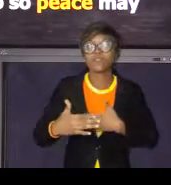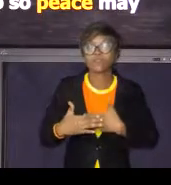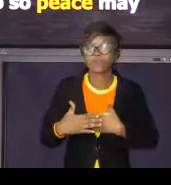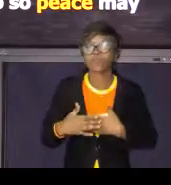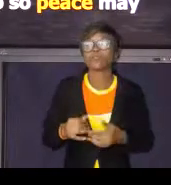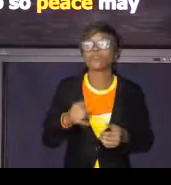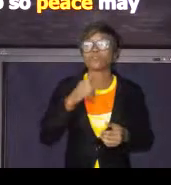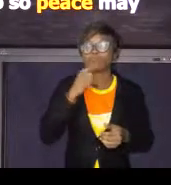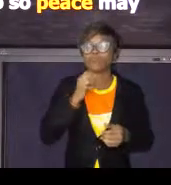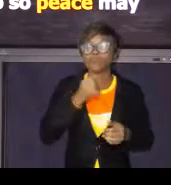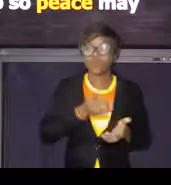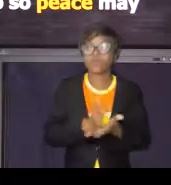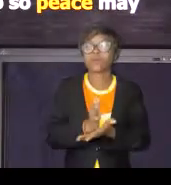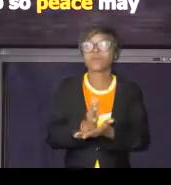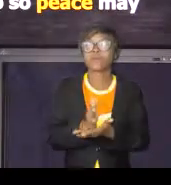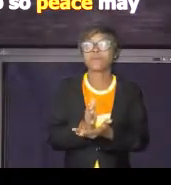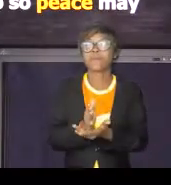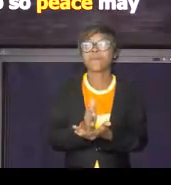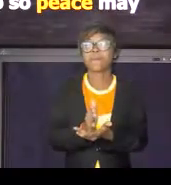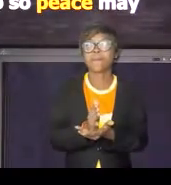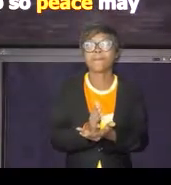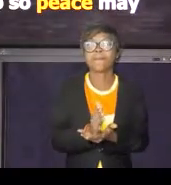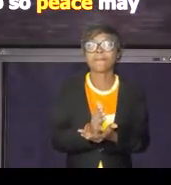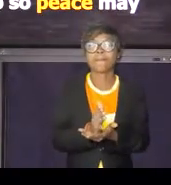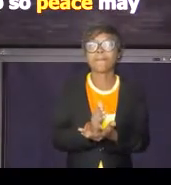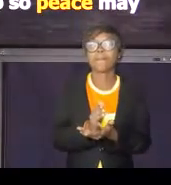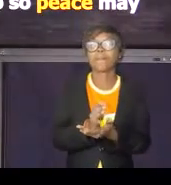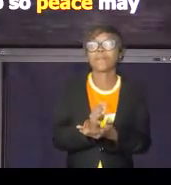that means you understand the lesson.